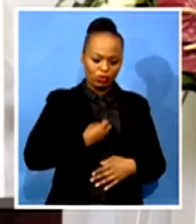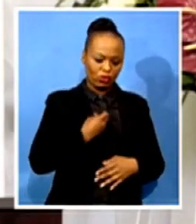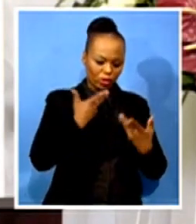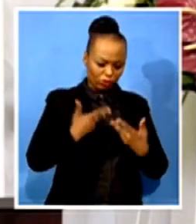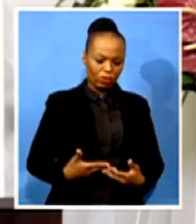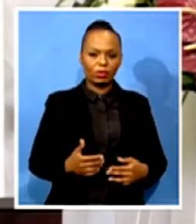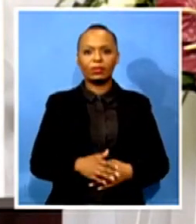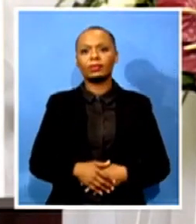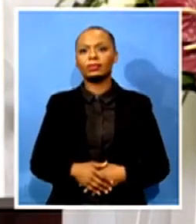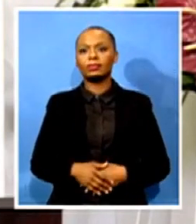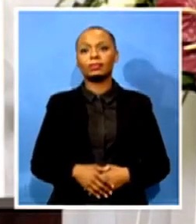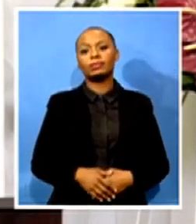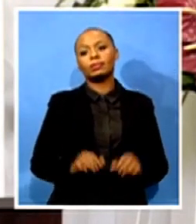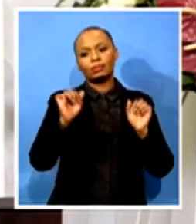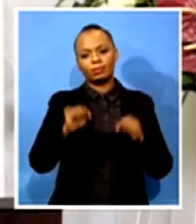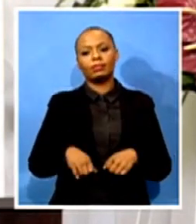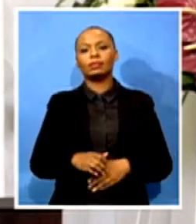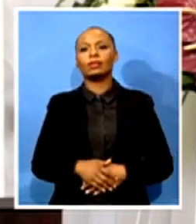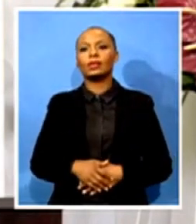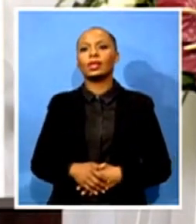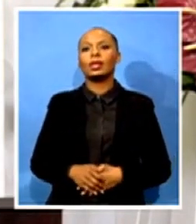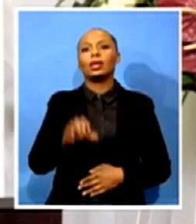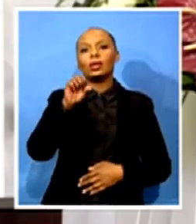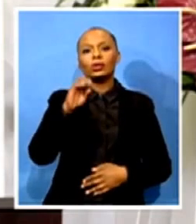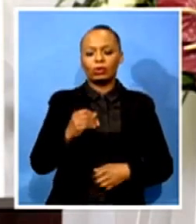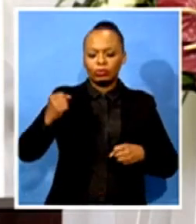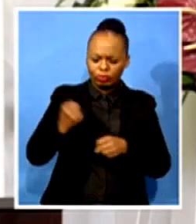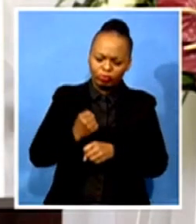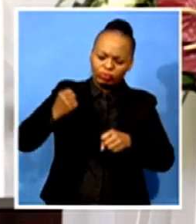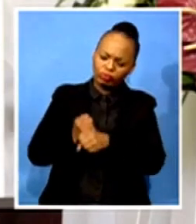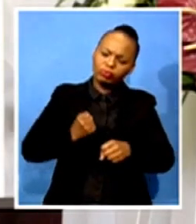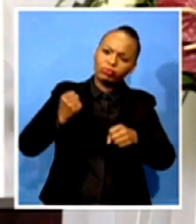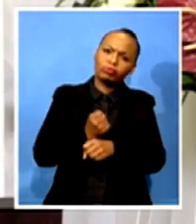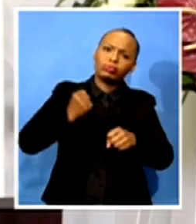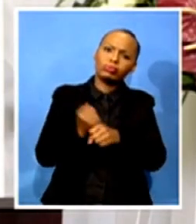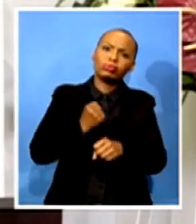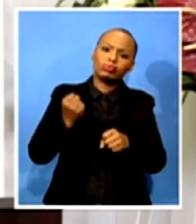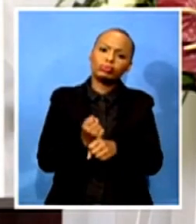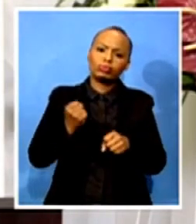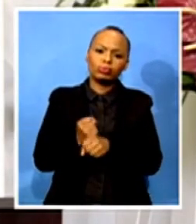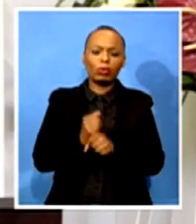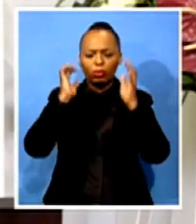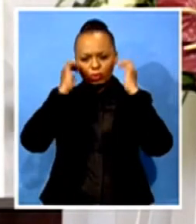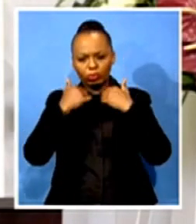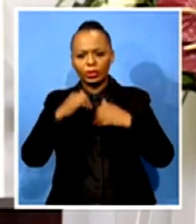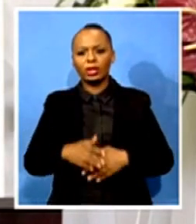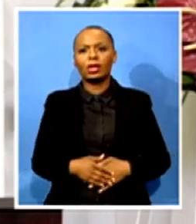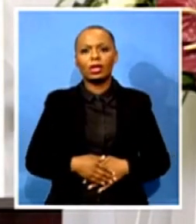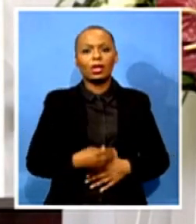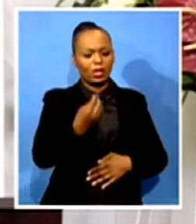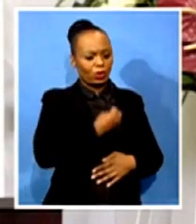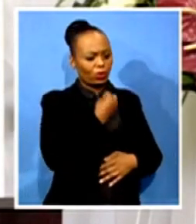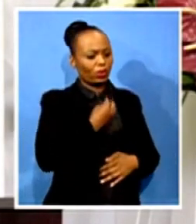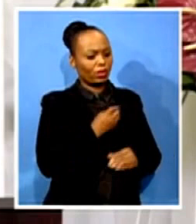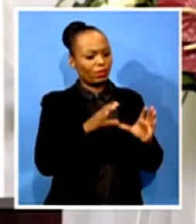sasebenza. Kwaba khona i-Catholic Women's League. Langaphela isentence singakhulumile nge-Catholic Women's